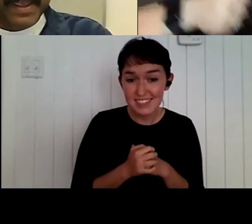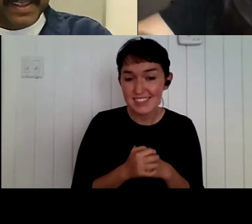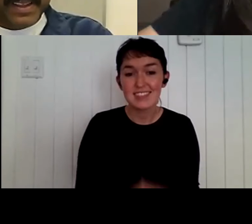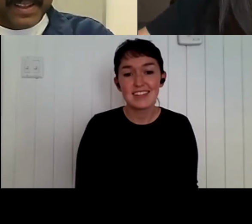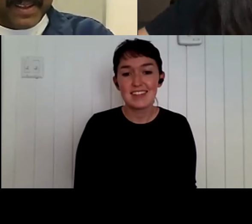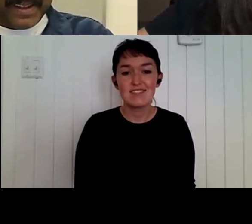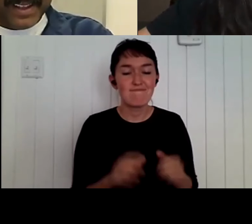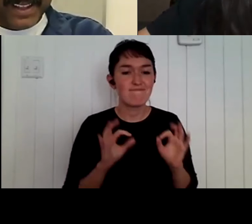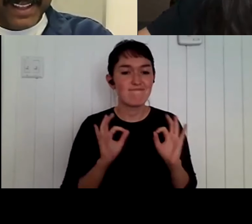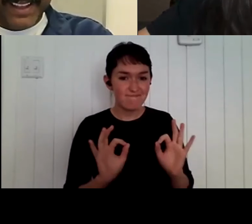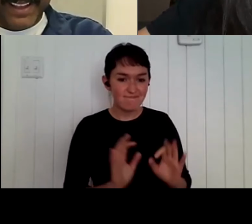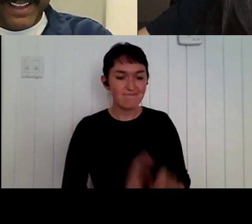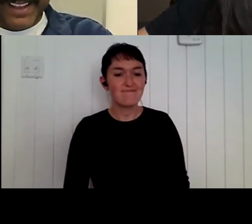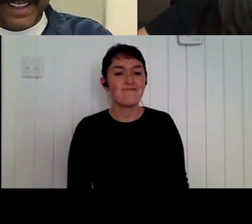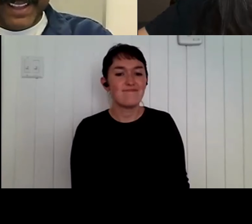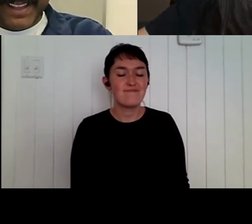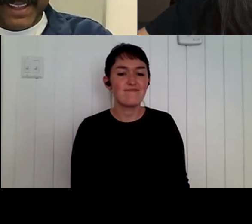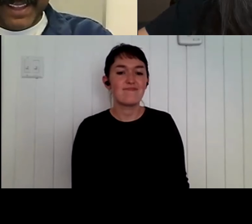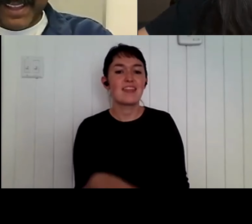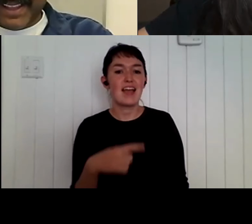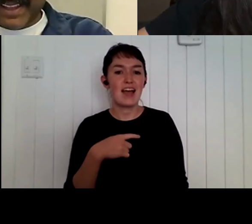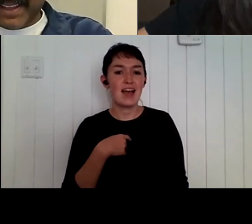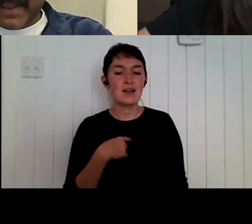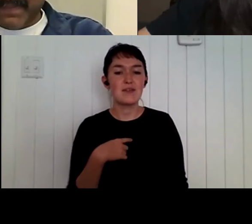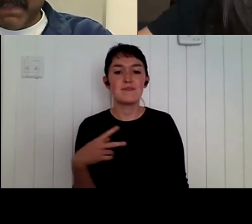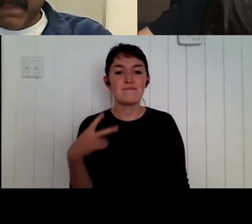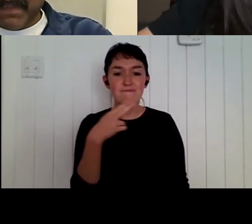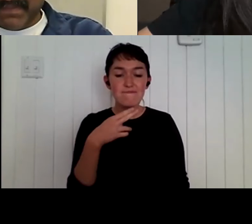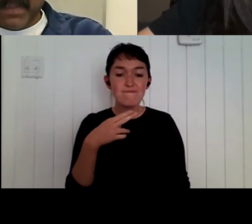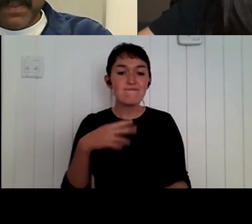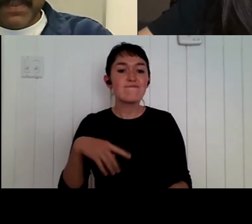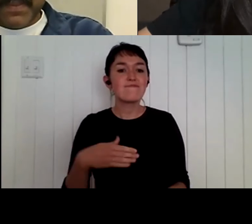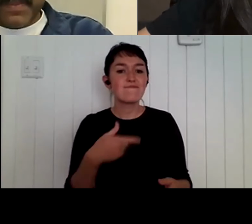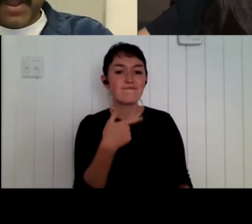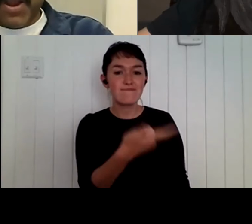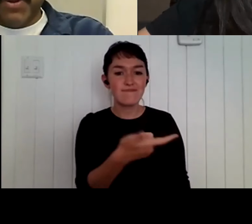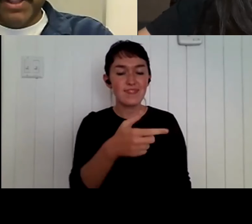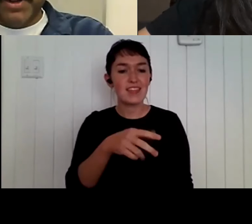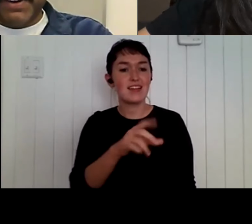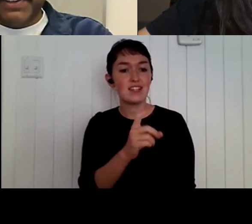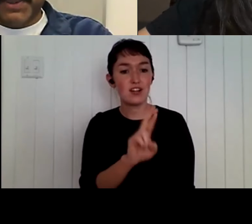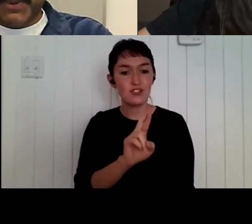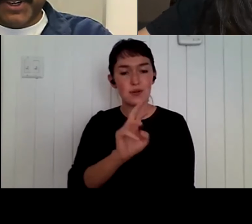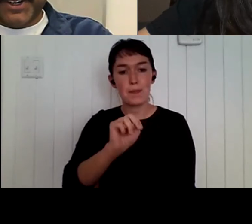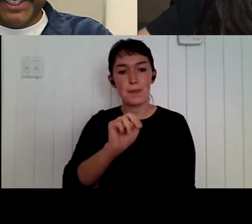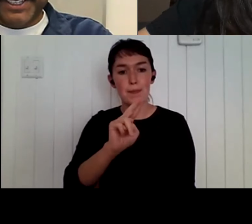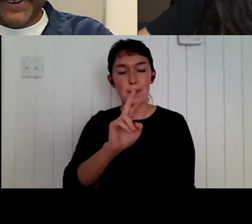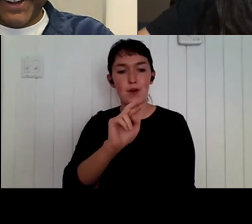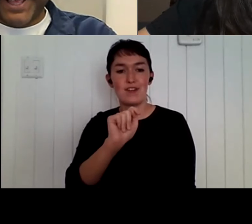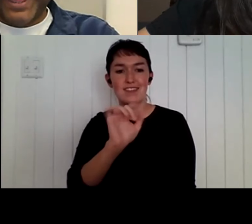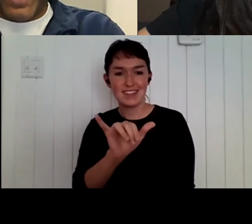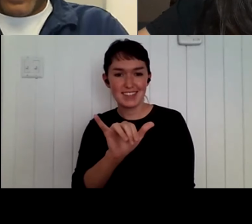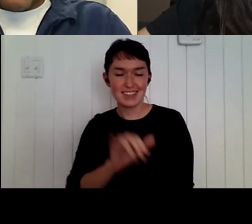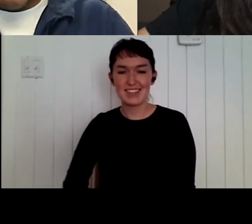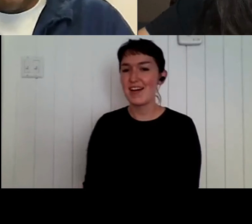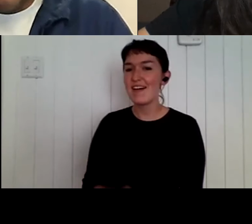All systems go. Okay, I'm going to hide. Dr. Murty, take it away. Oh, a little bit of a switcheroo to start